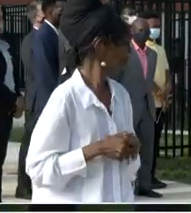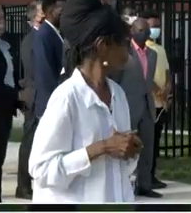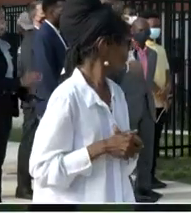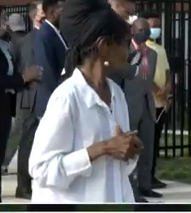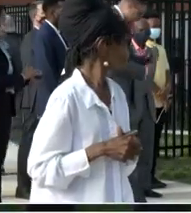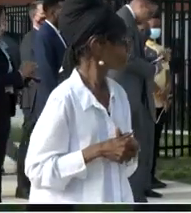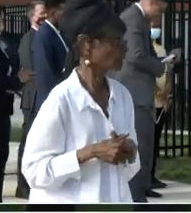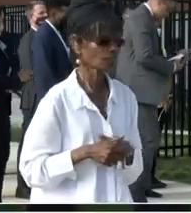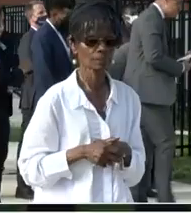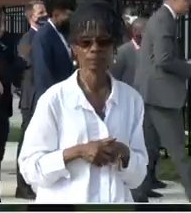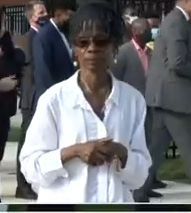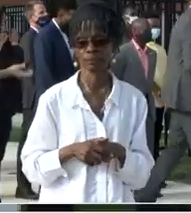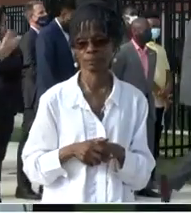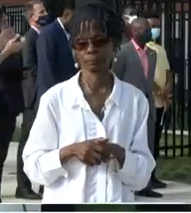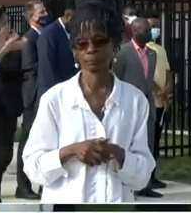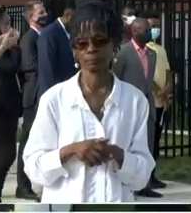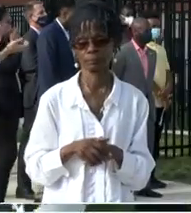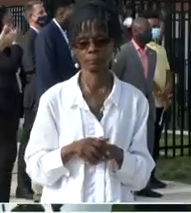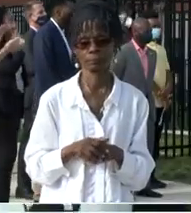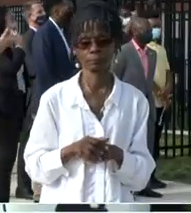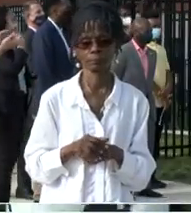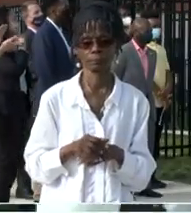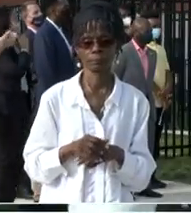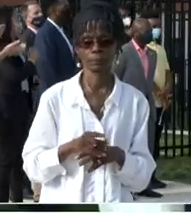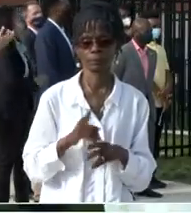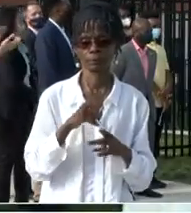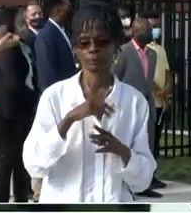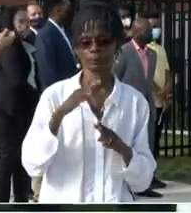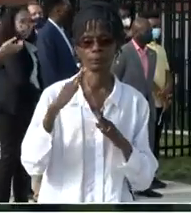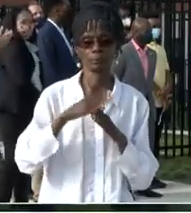day. So here's the quarterback.